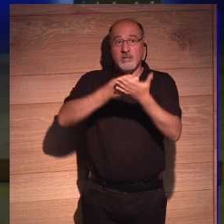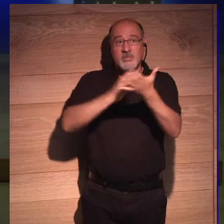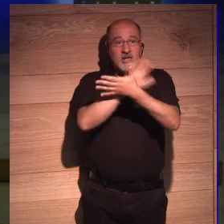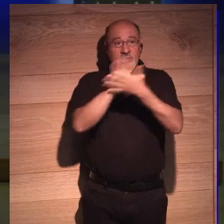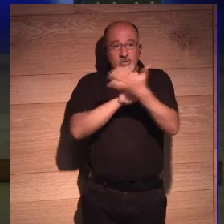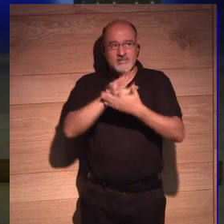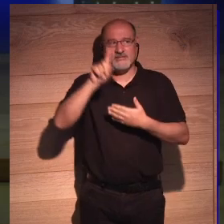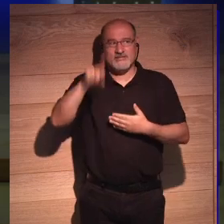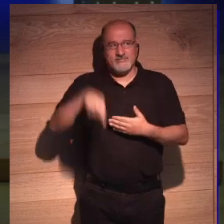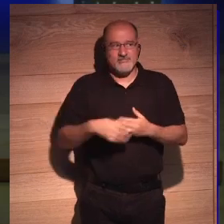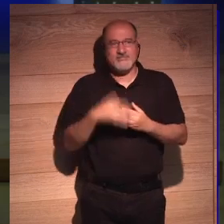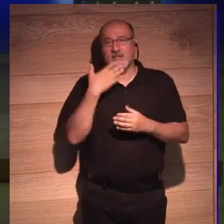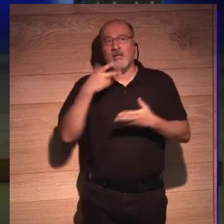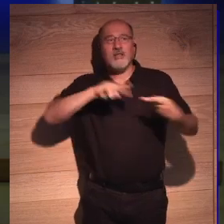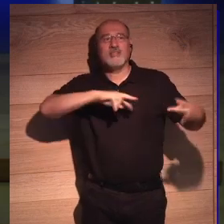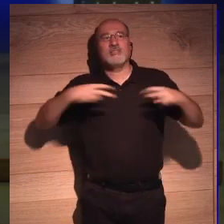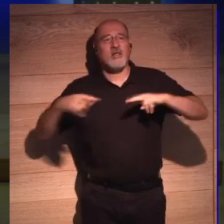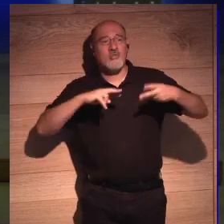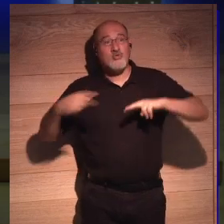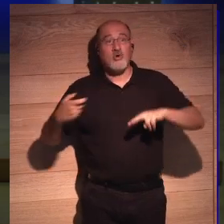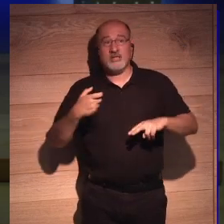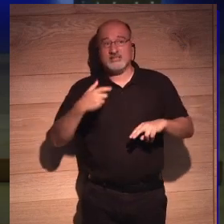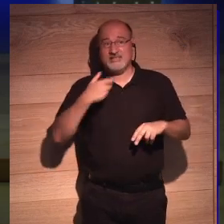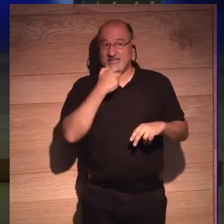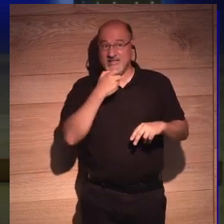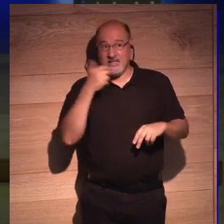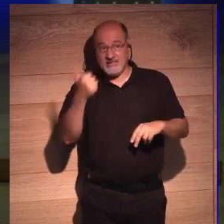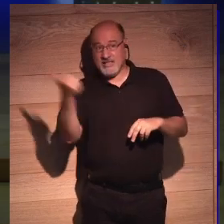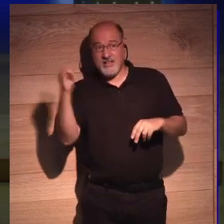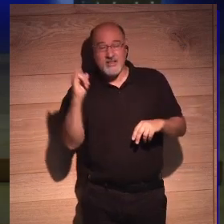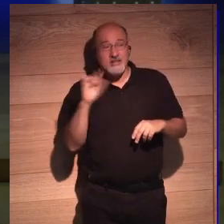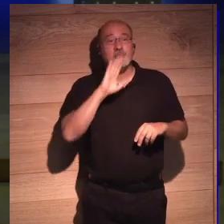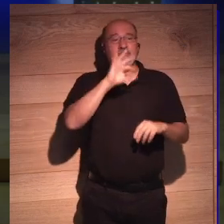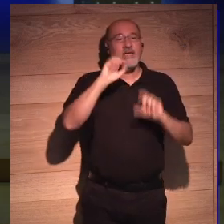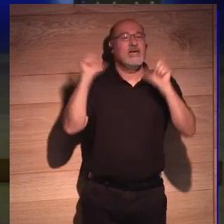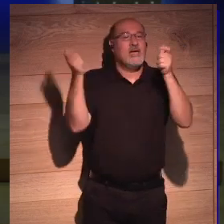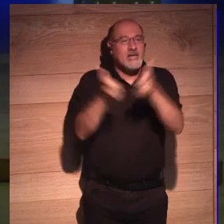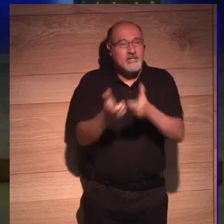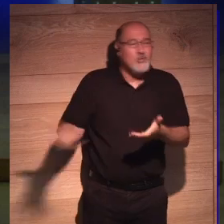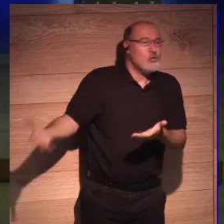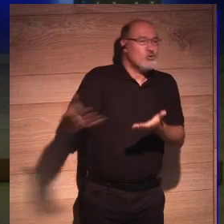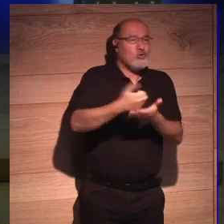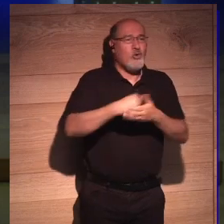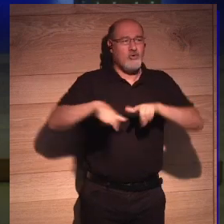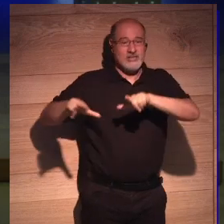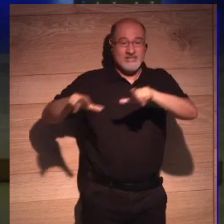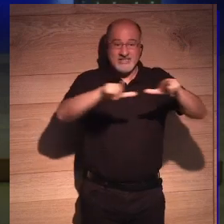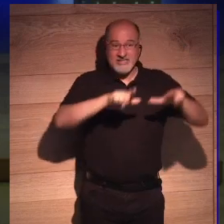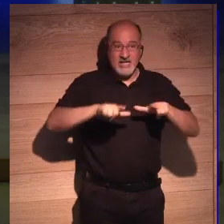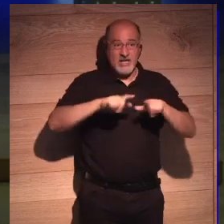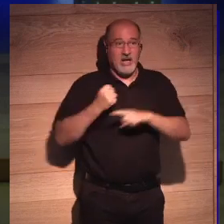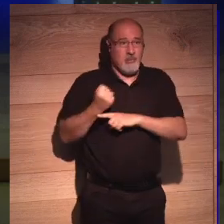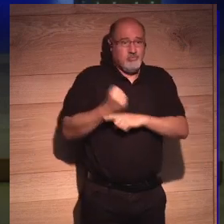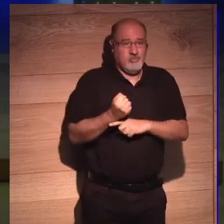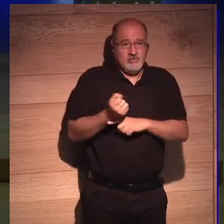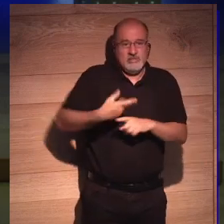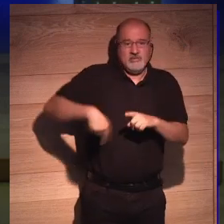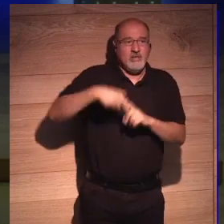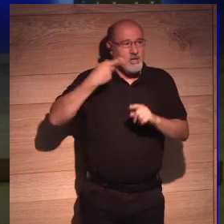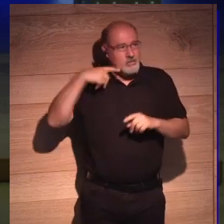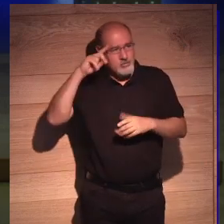technicians, interpreters from sign languages, translators who are back there, all the staff from the room who's